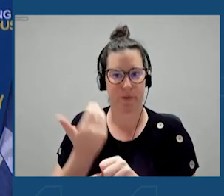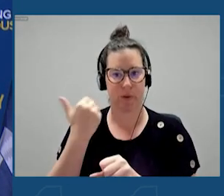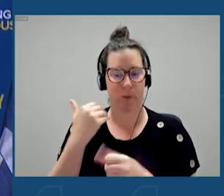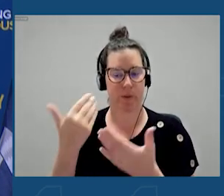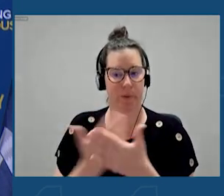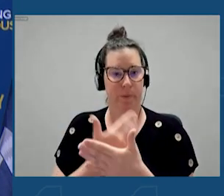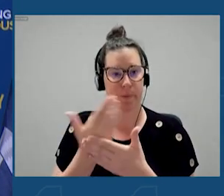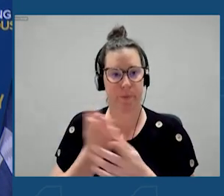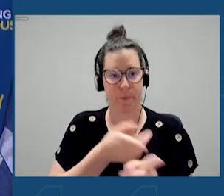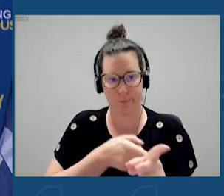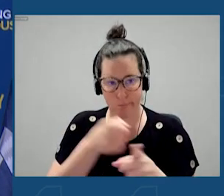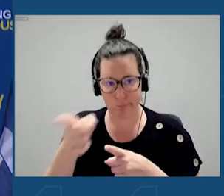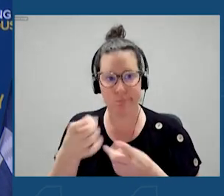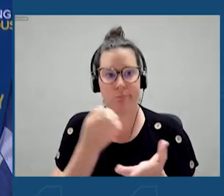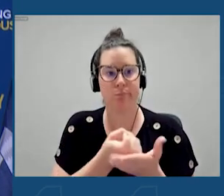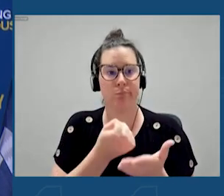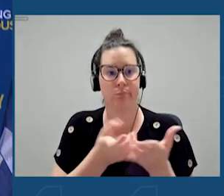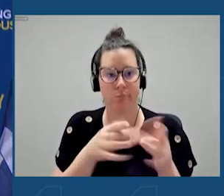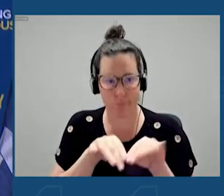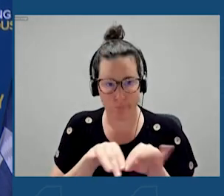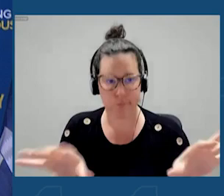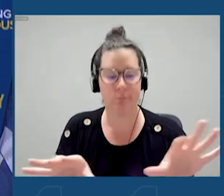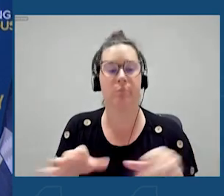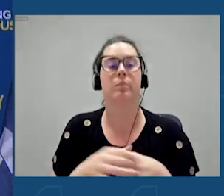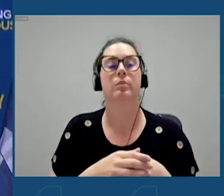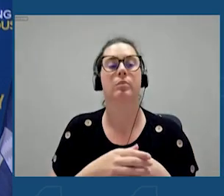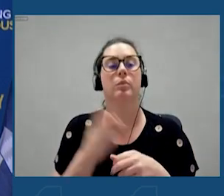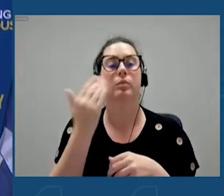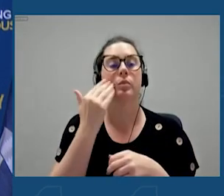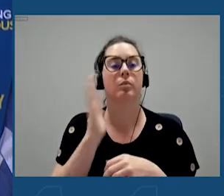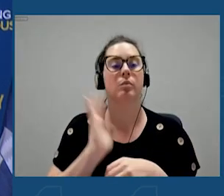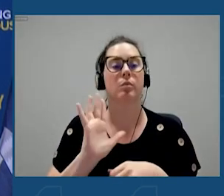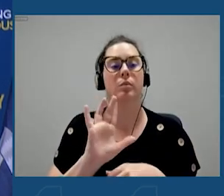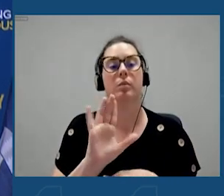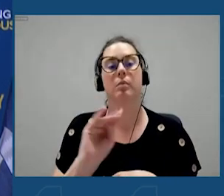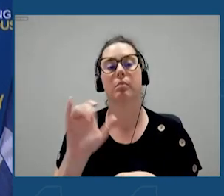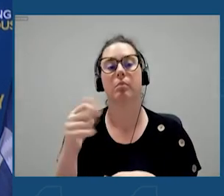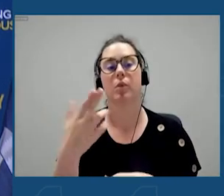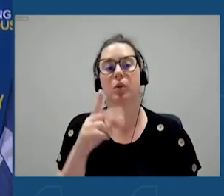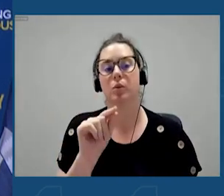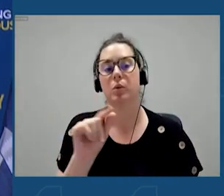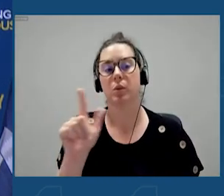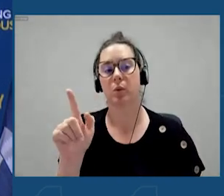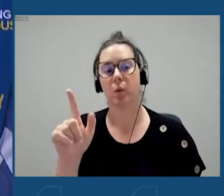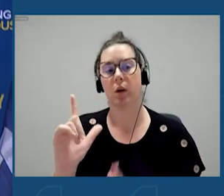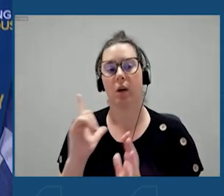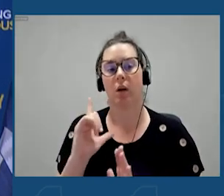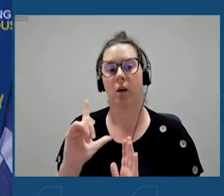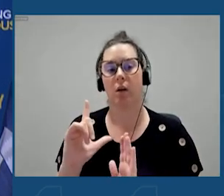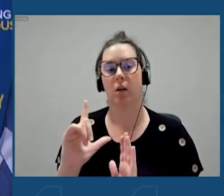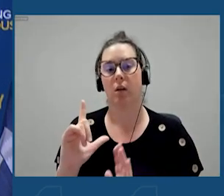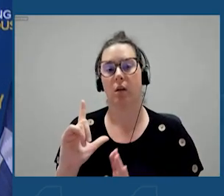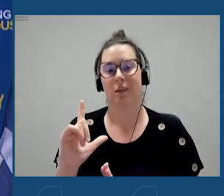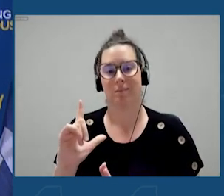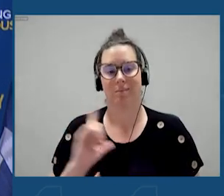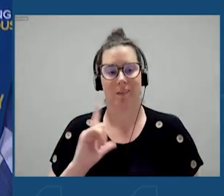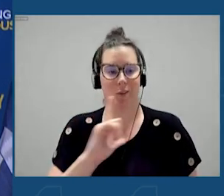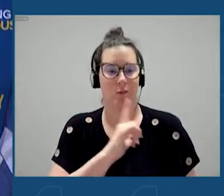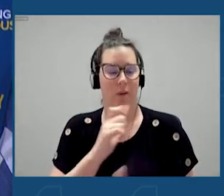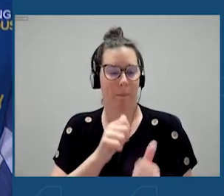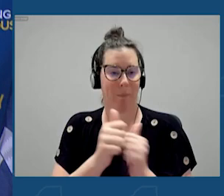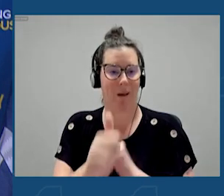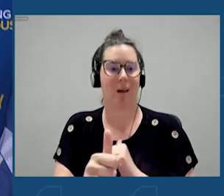be unleashed. Everyone knows back in 2021, March of 2021, the legislature passed really